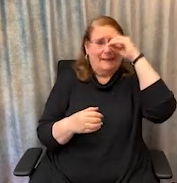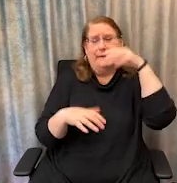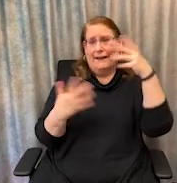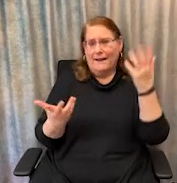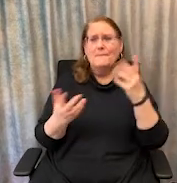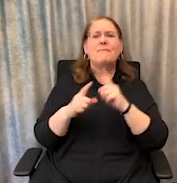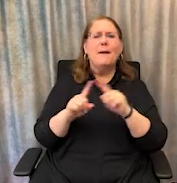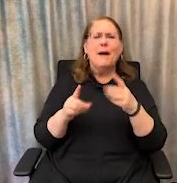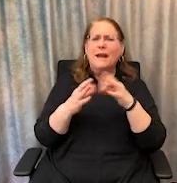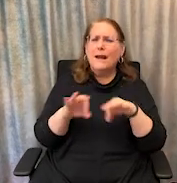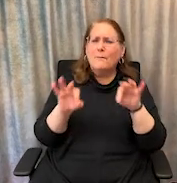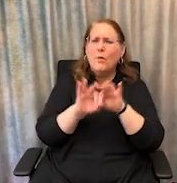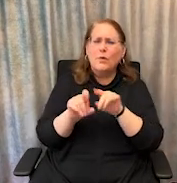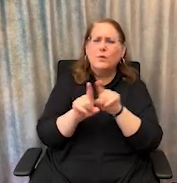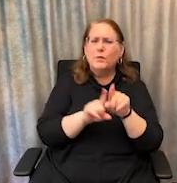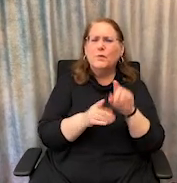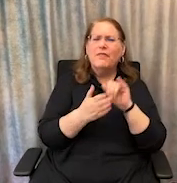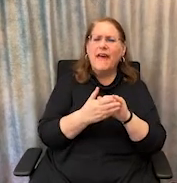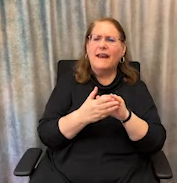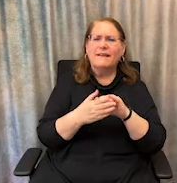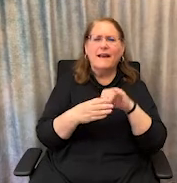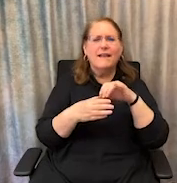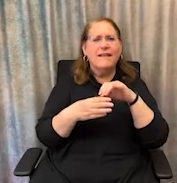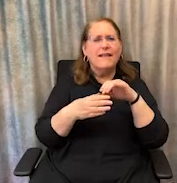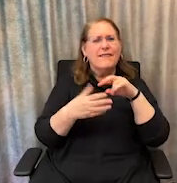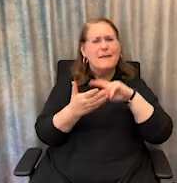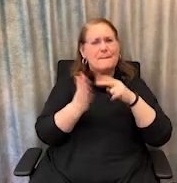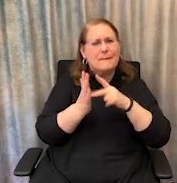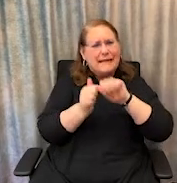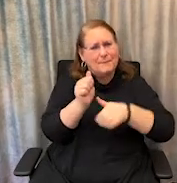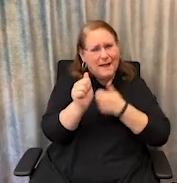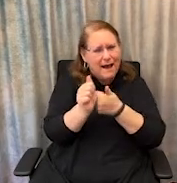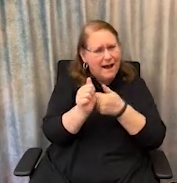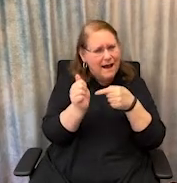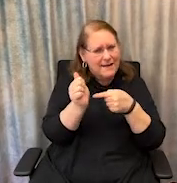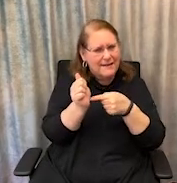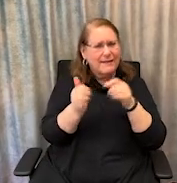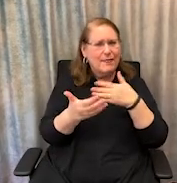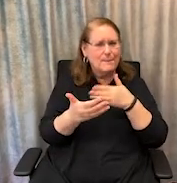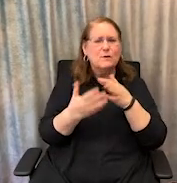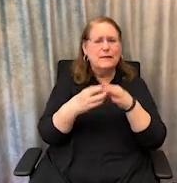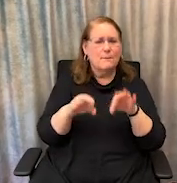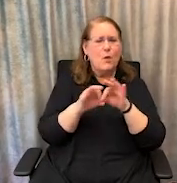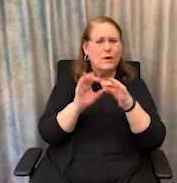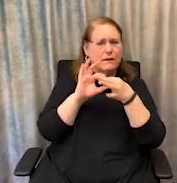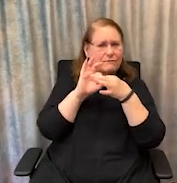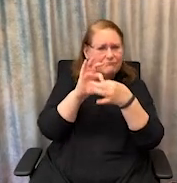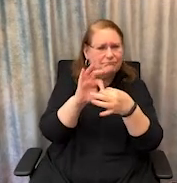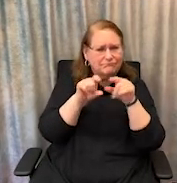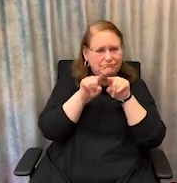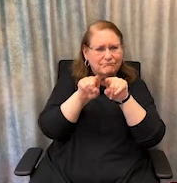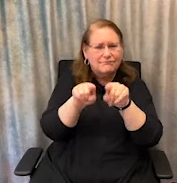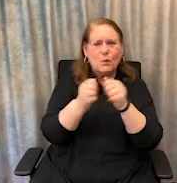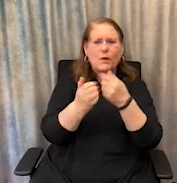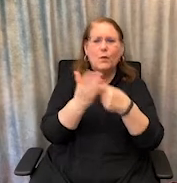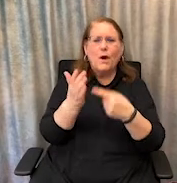also it was important that the text of the film, of the music has a subtext, what we want to tell in the film. And